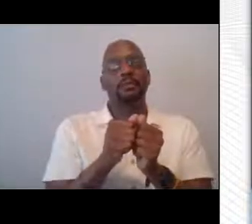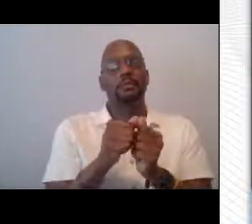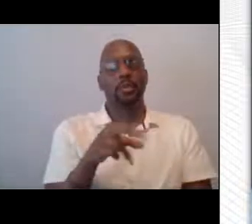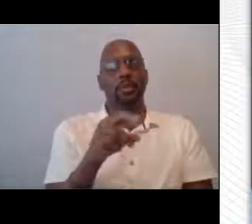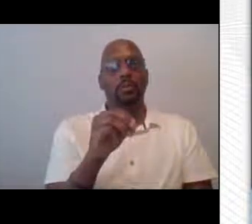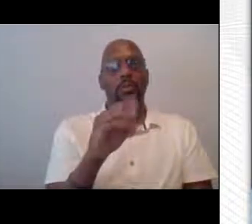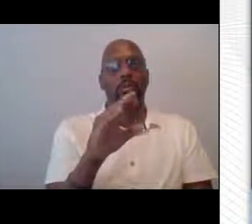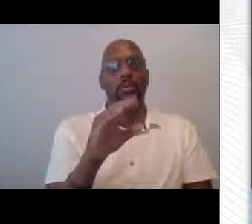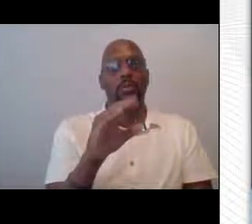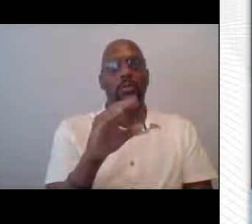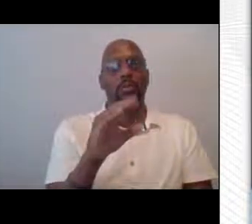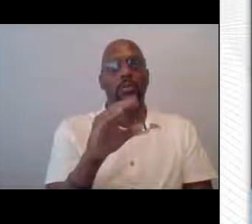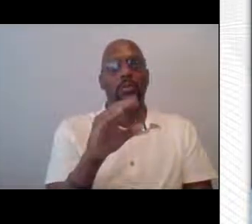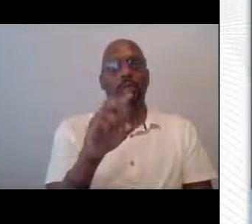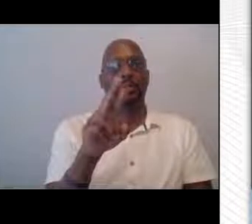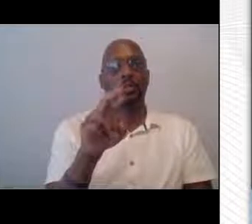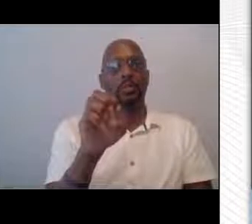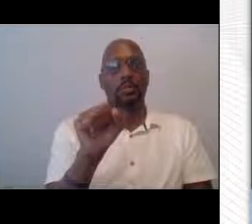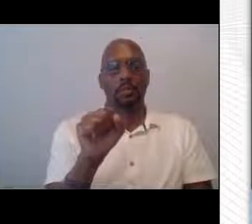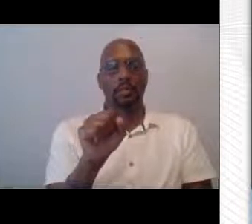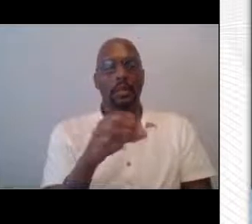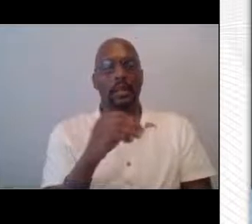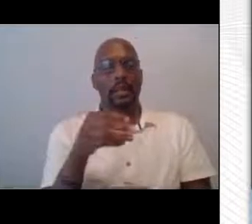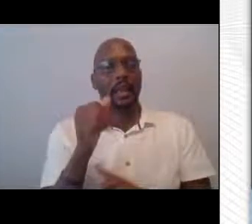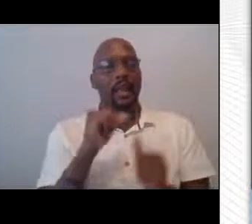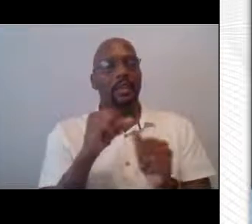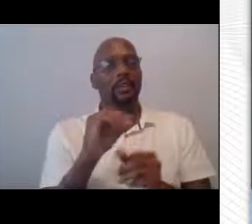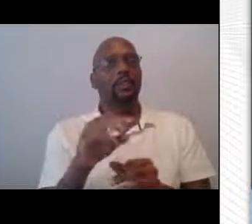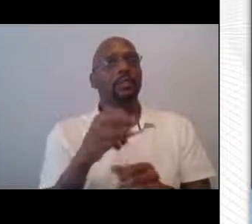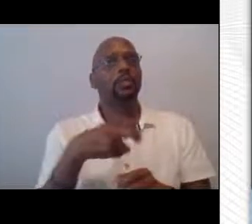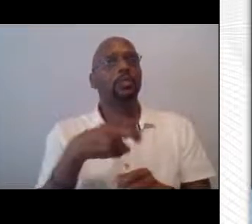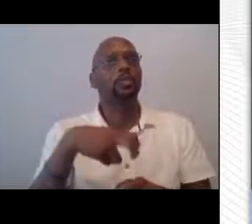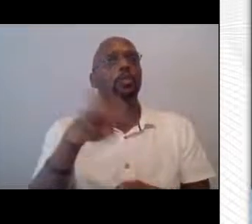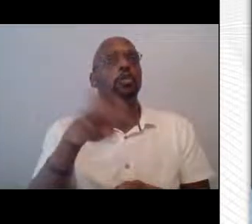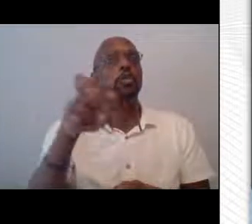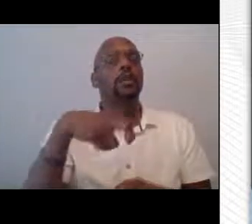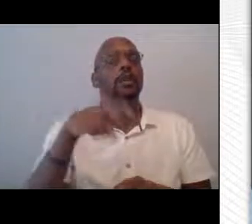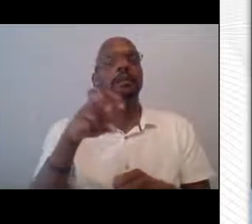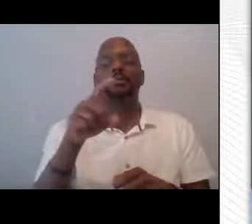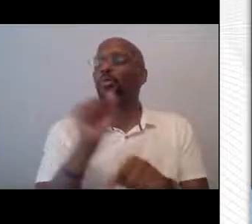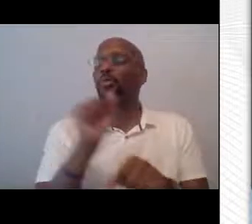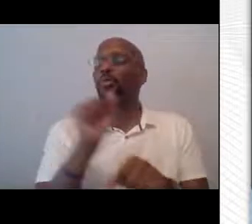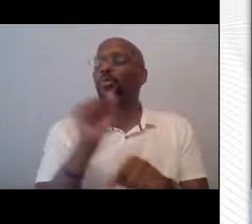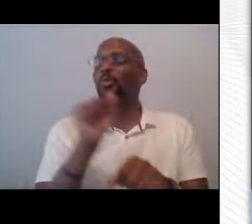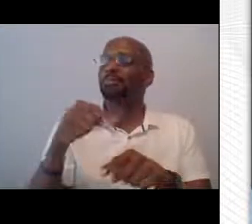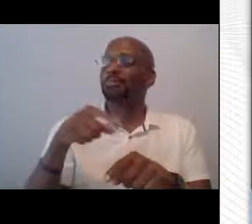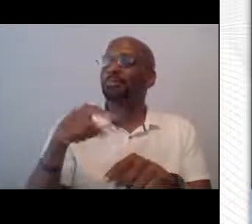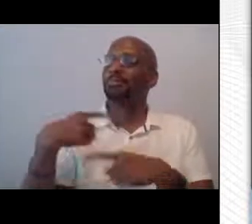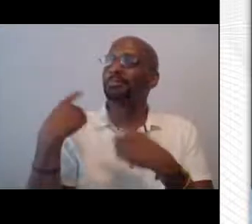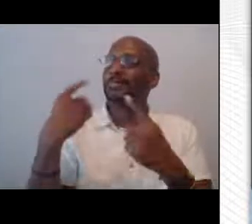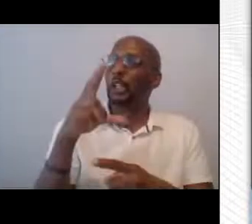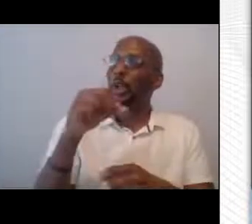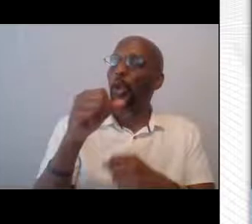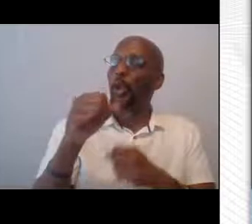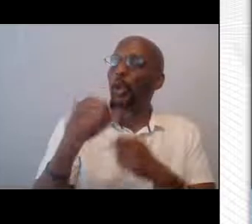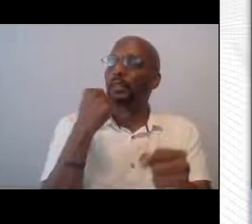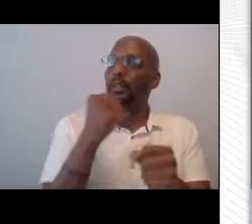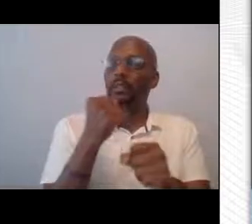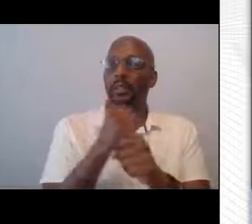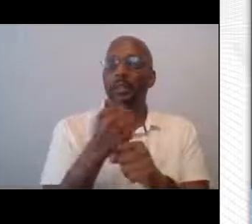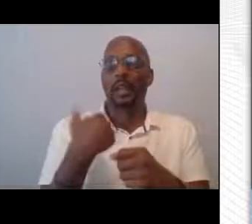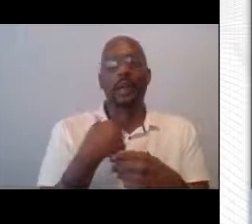complete streets and active transportation. Janice has been with the department for 30 years and has held several